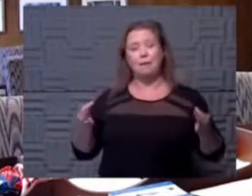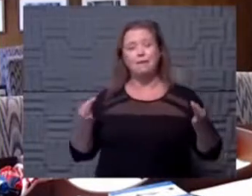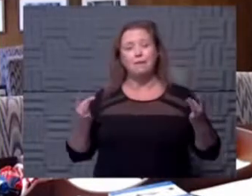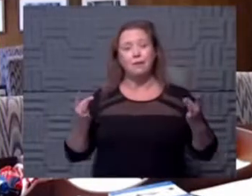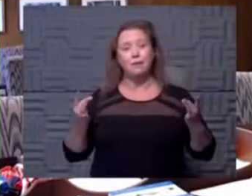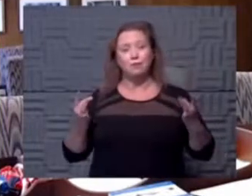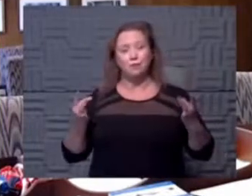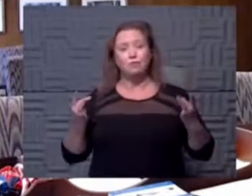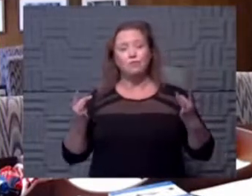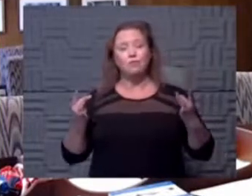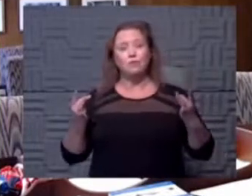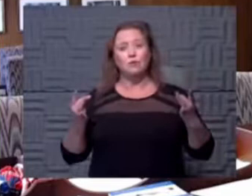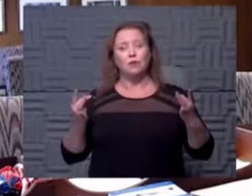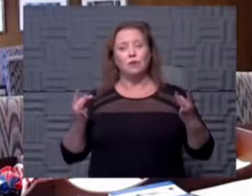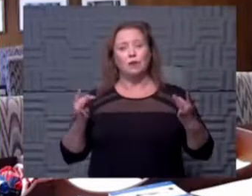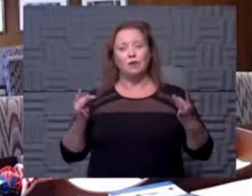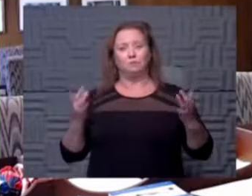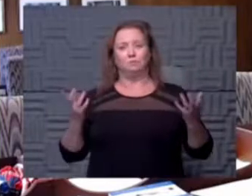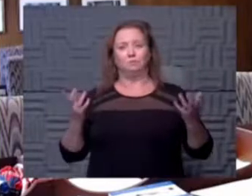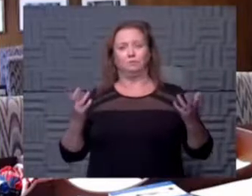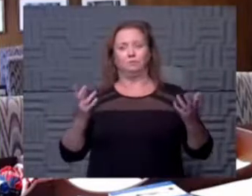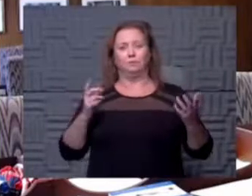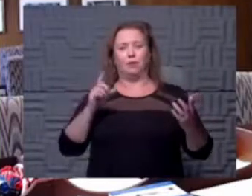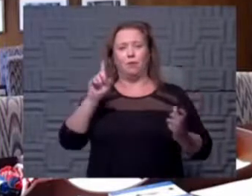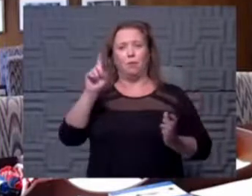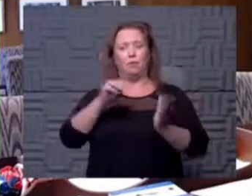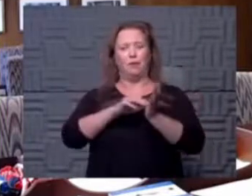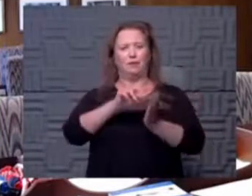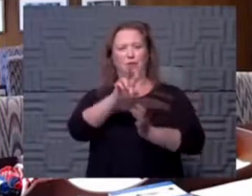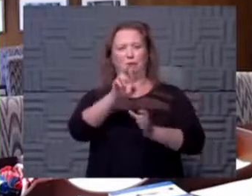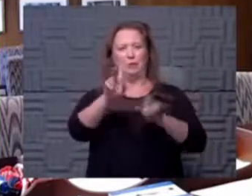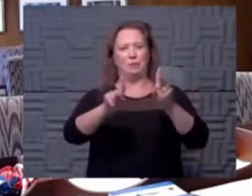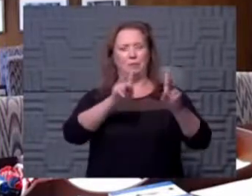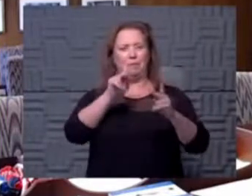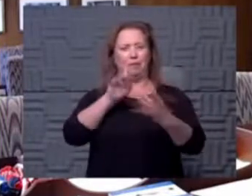was reaching about 1,200 people a day.